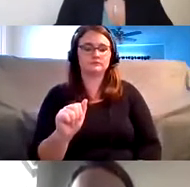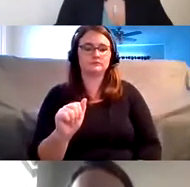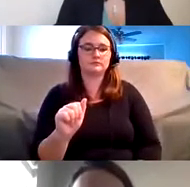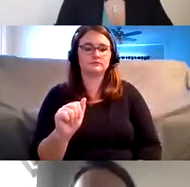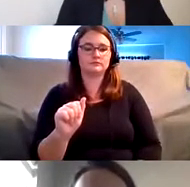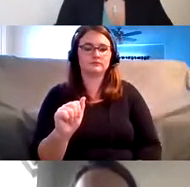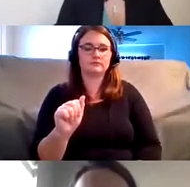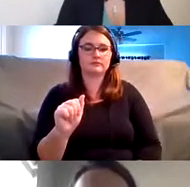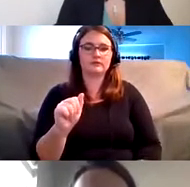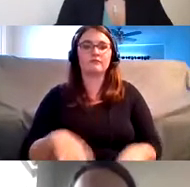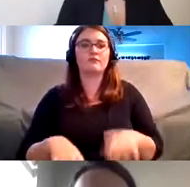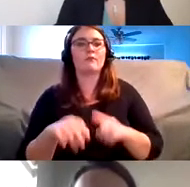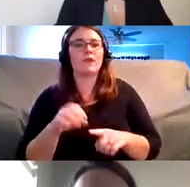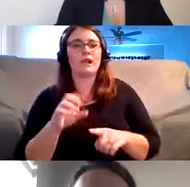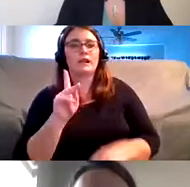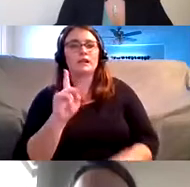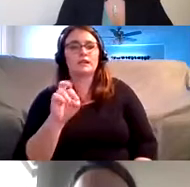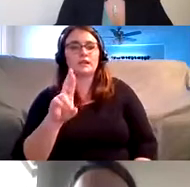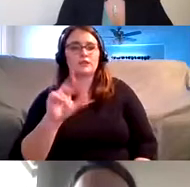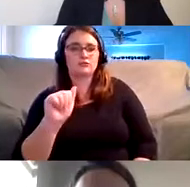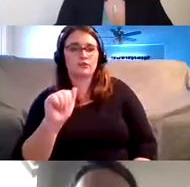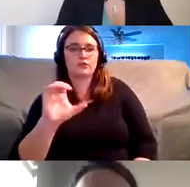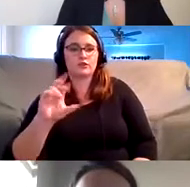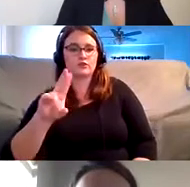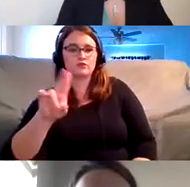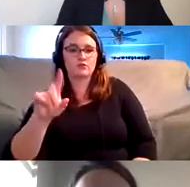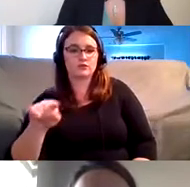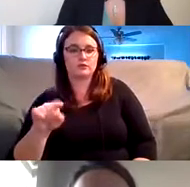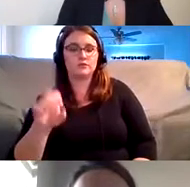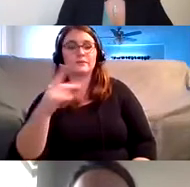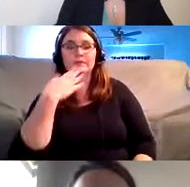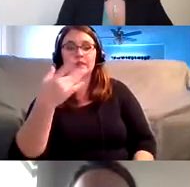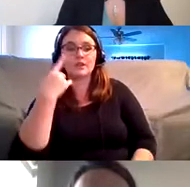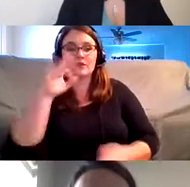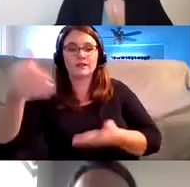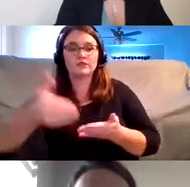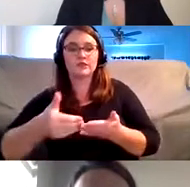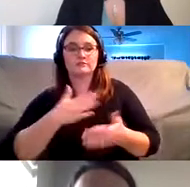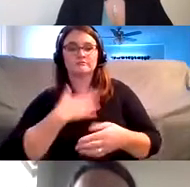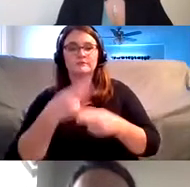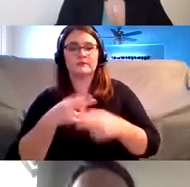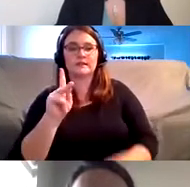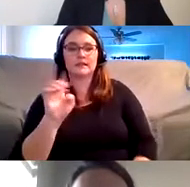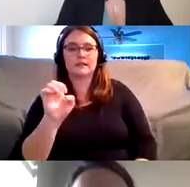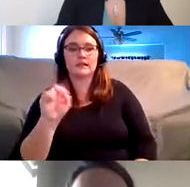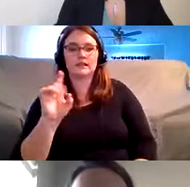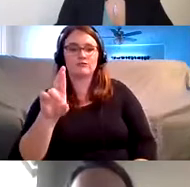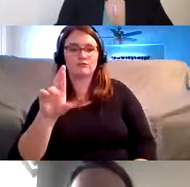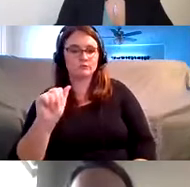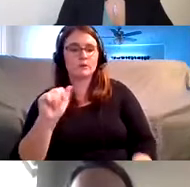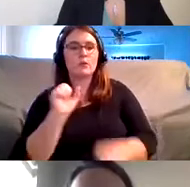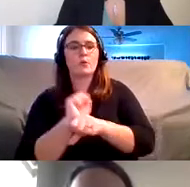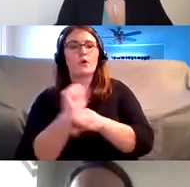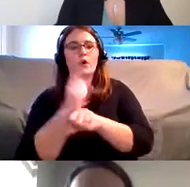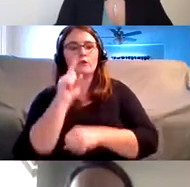All right, well, thank you, Kimberly, for that introduction. Again, my name is Kendra, and I work for the KU Cancer Center, and